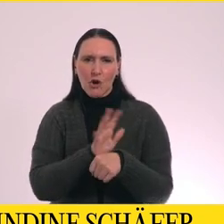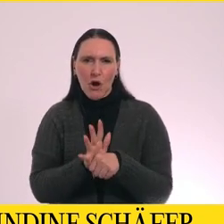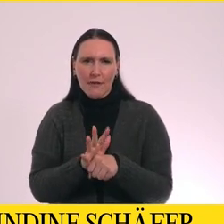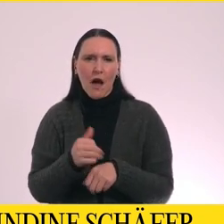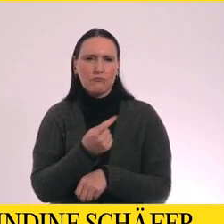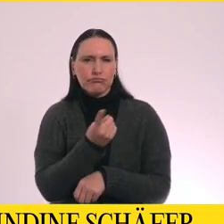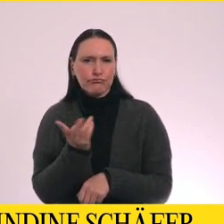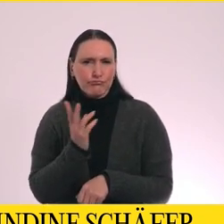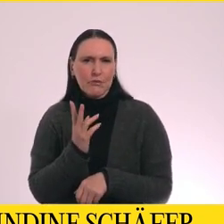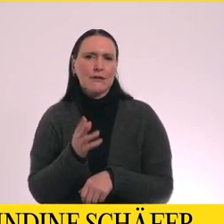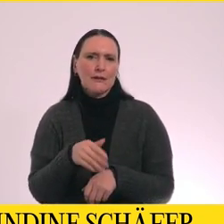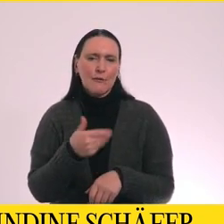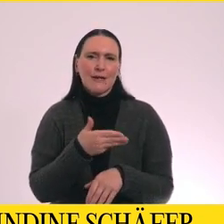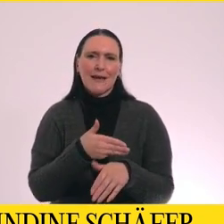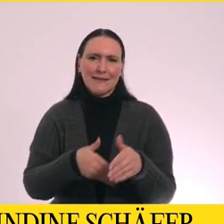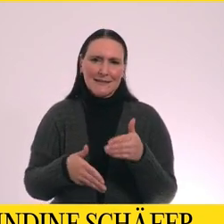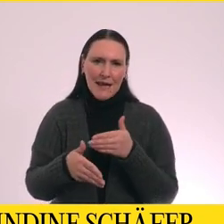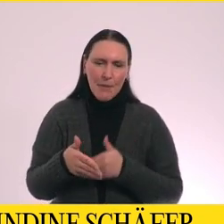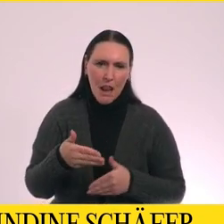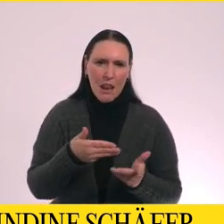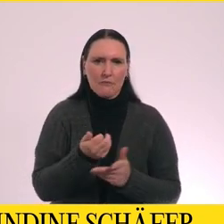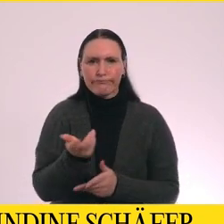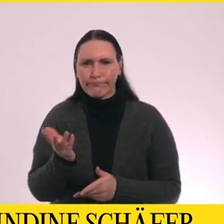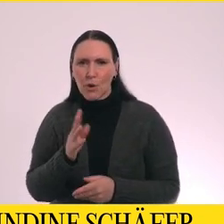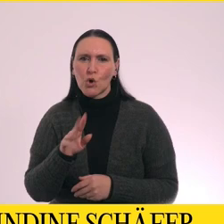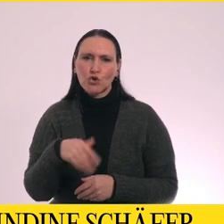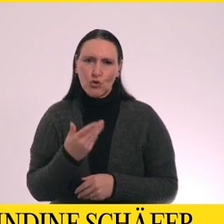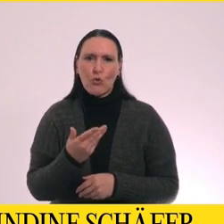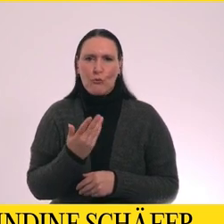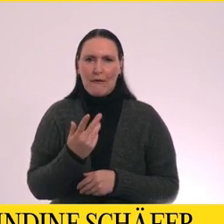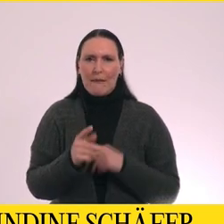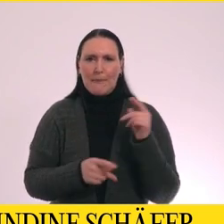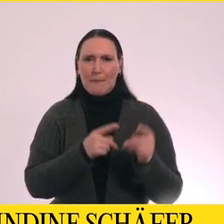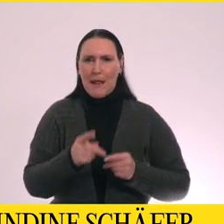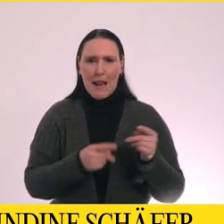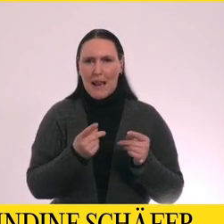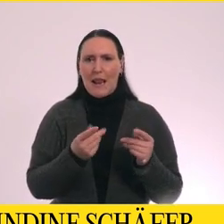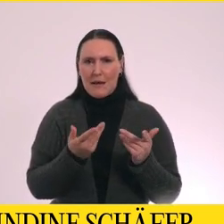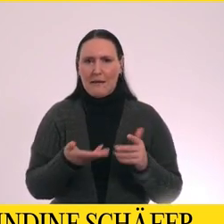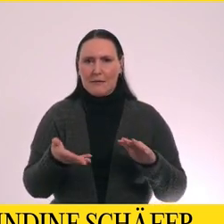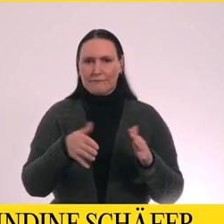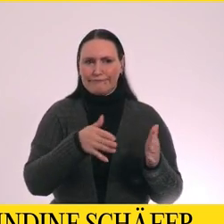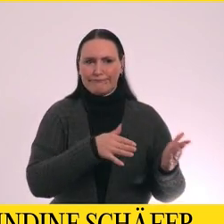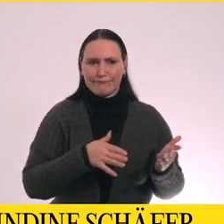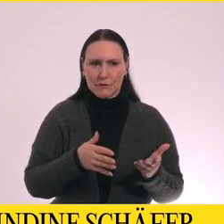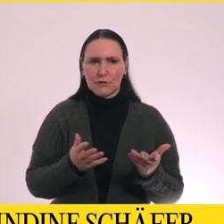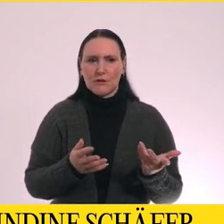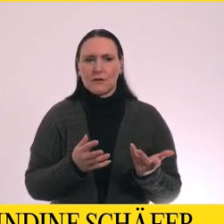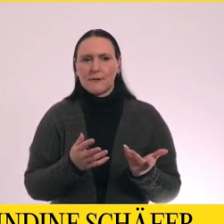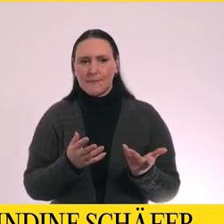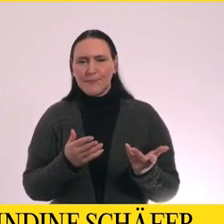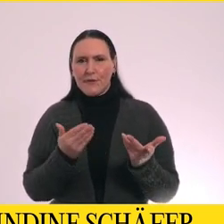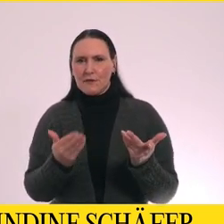are disabled and people requiring support in all areas of their lives. So there's a profound inequity